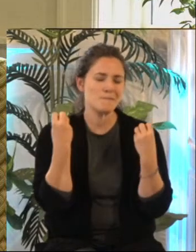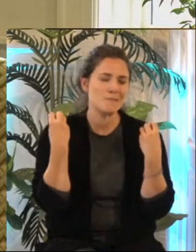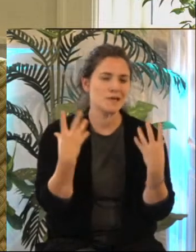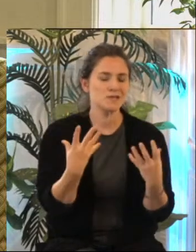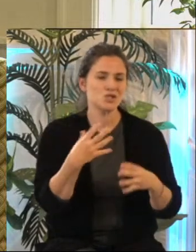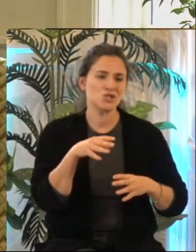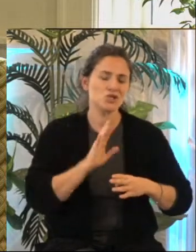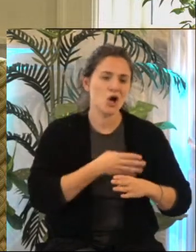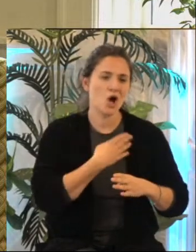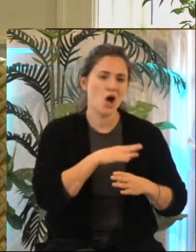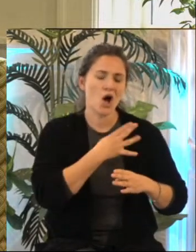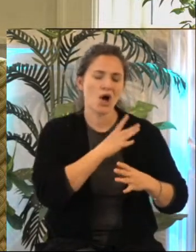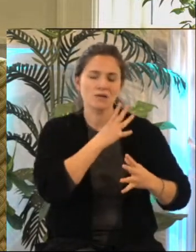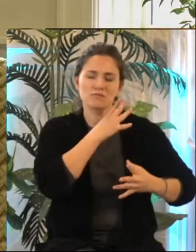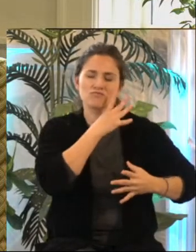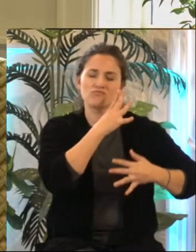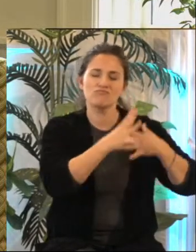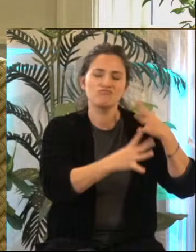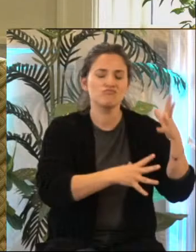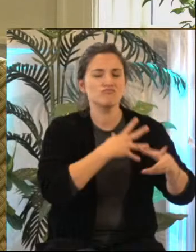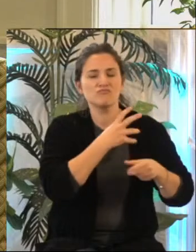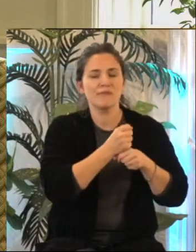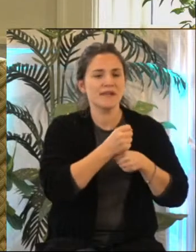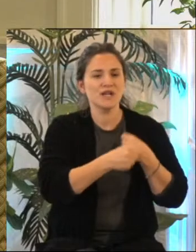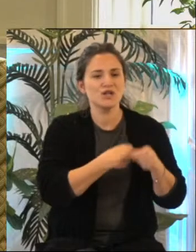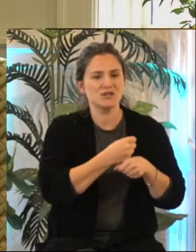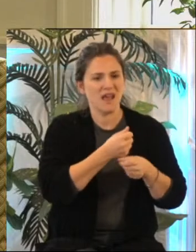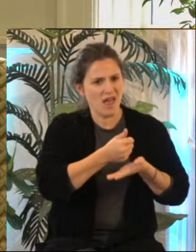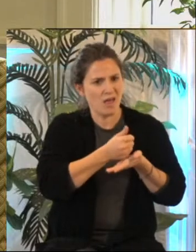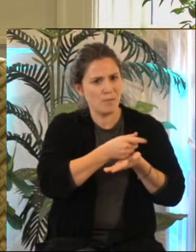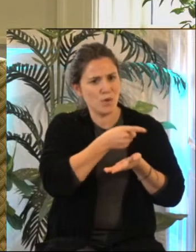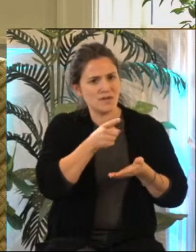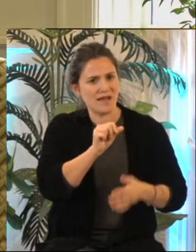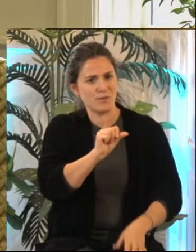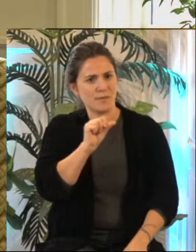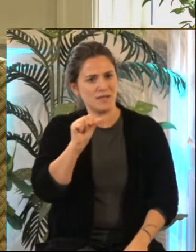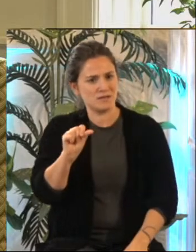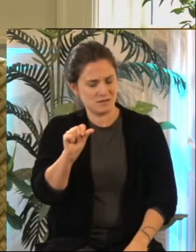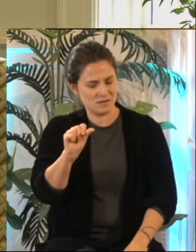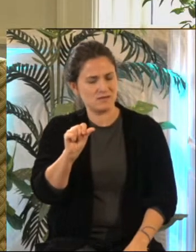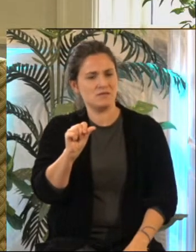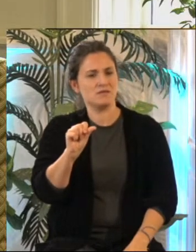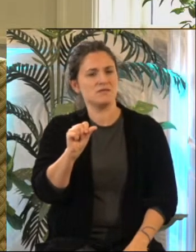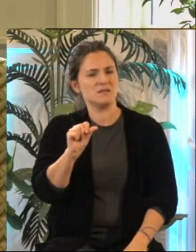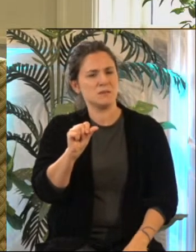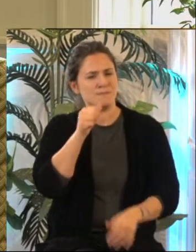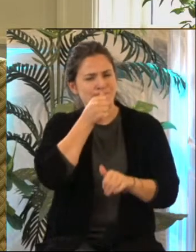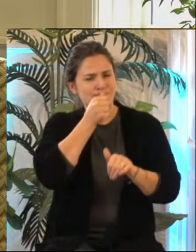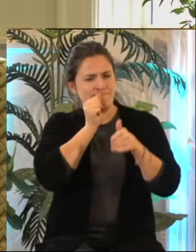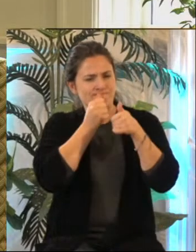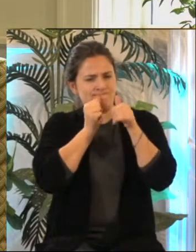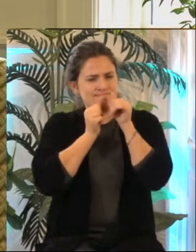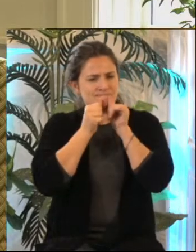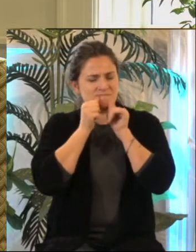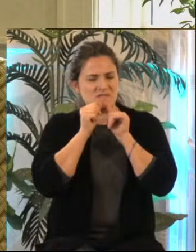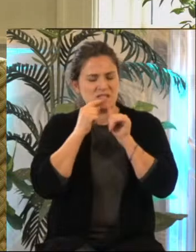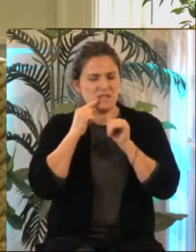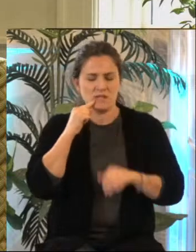every generation that have helped African Americans endure severe conditions and scary